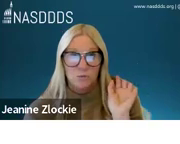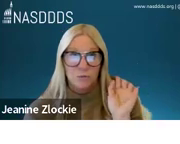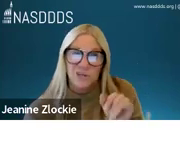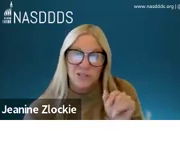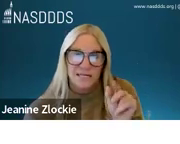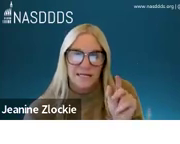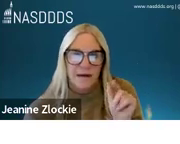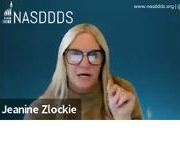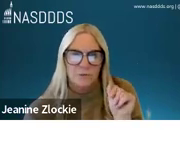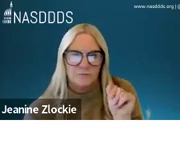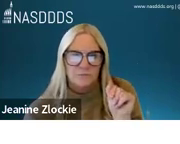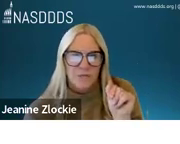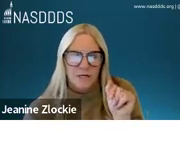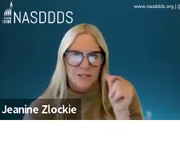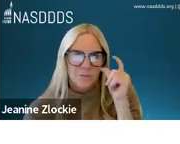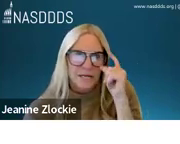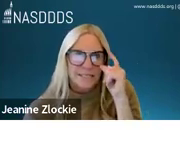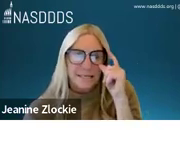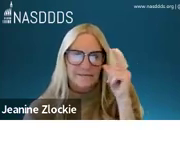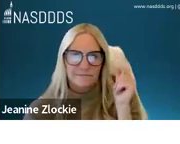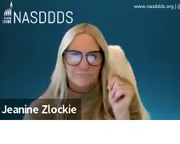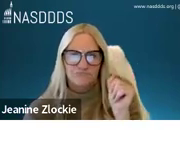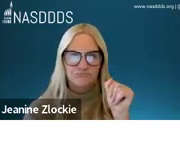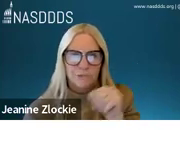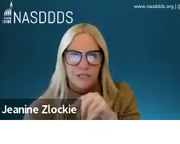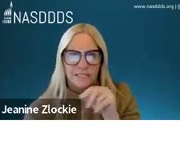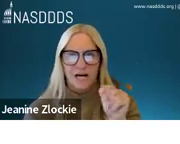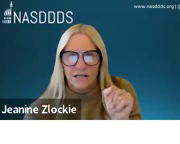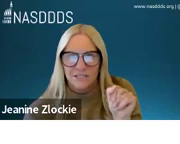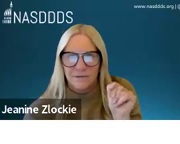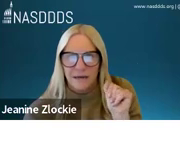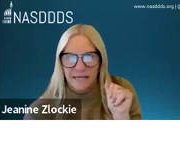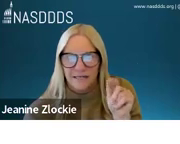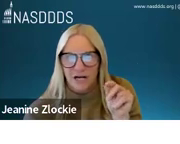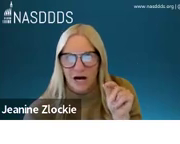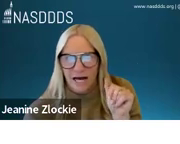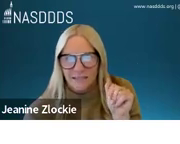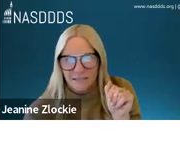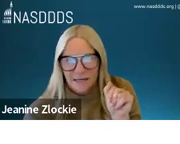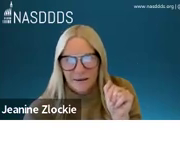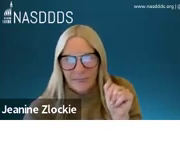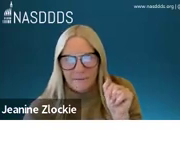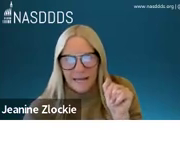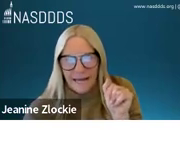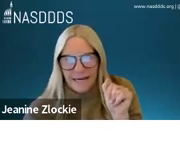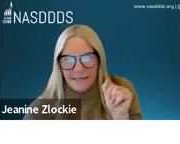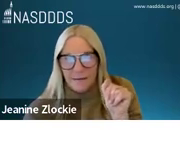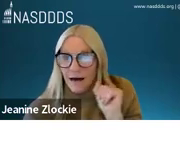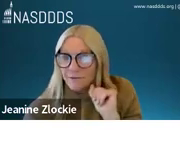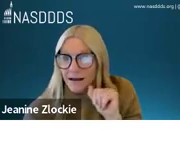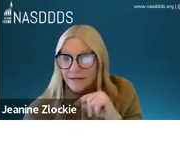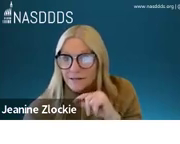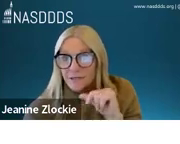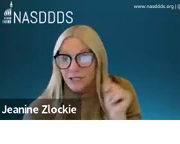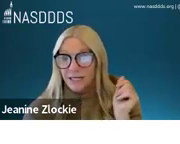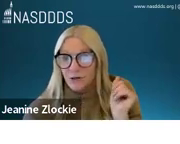about resulted in about $2.7 billion in Medicaid costs and